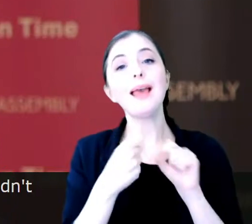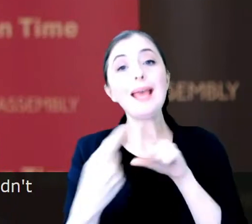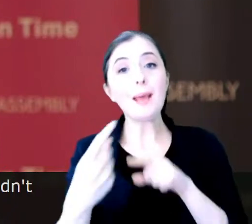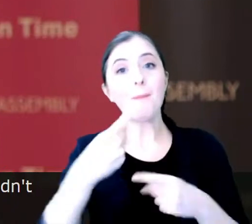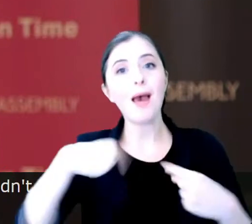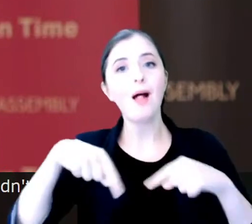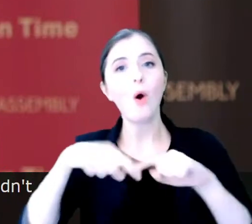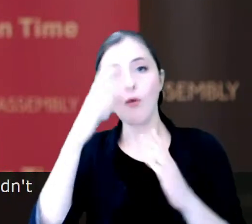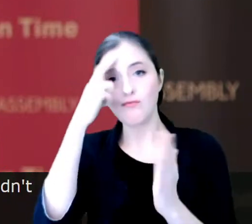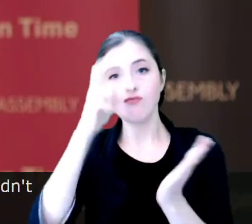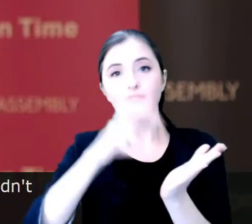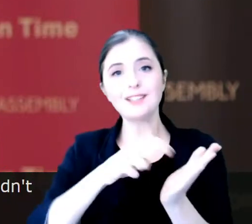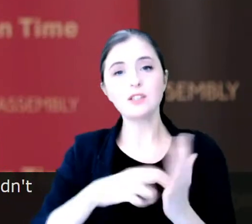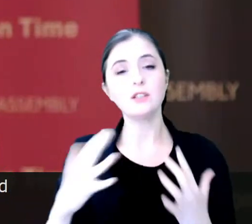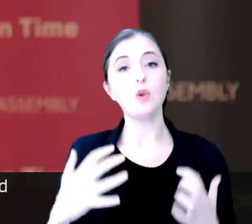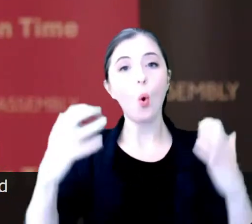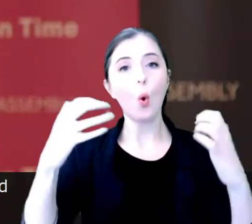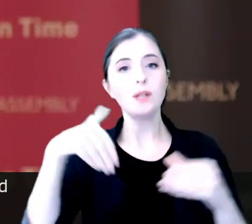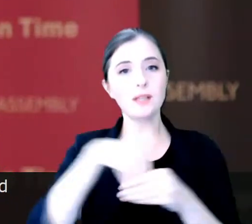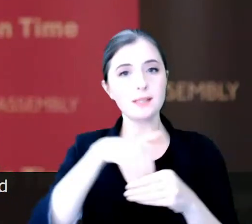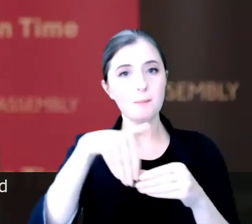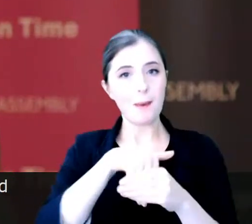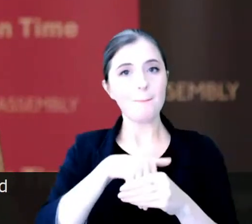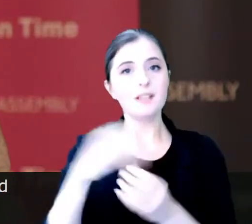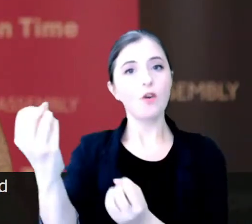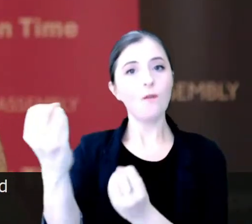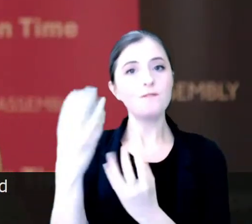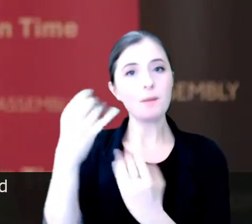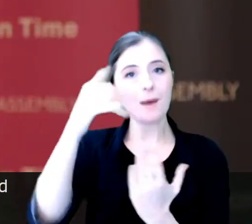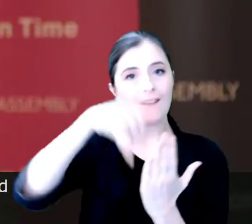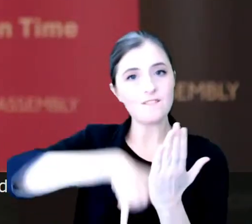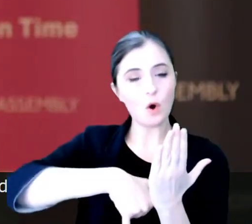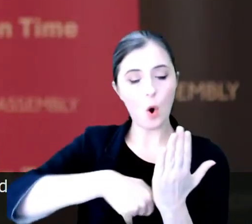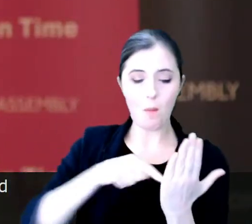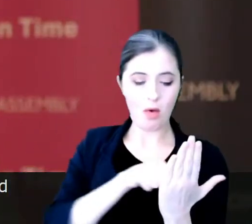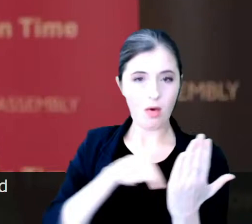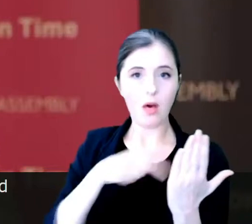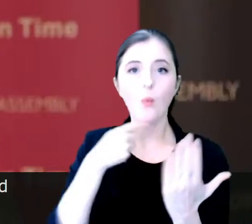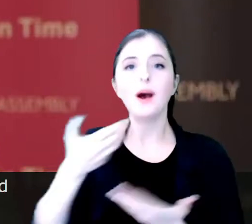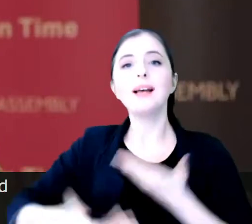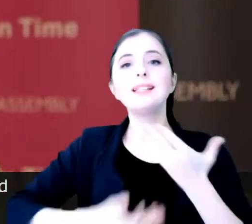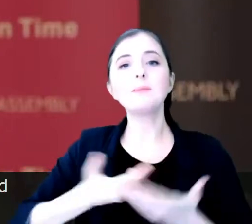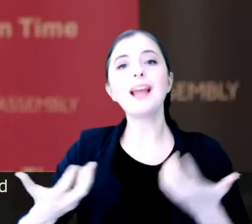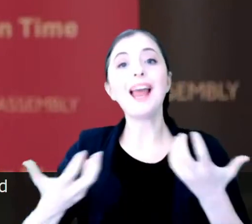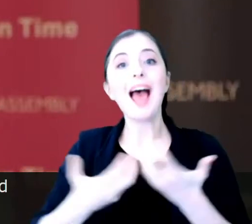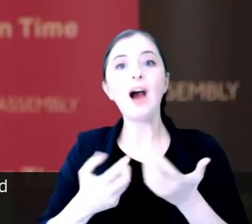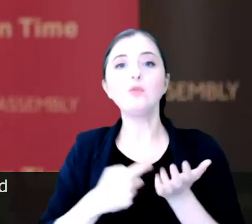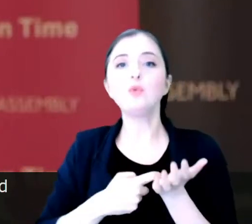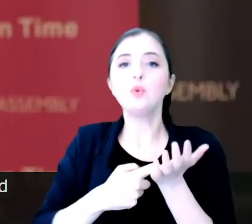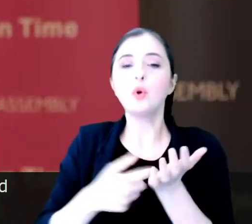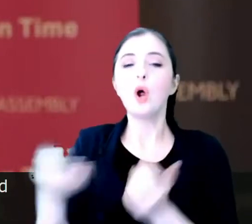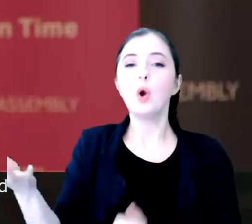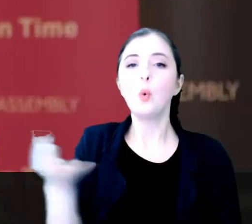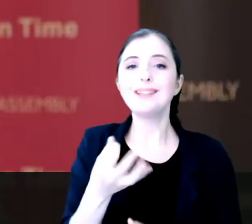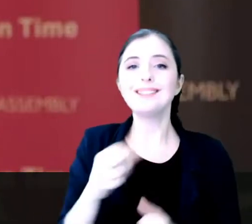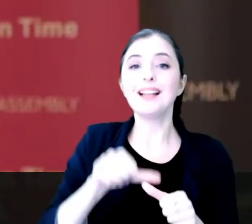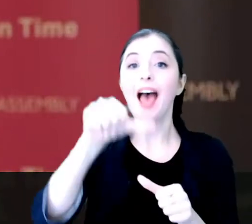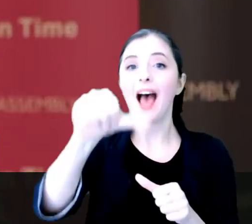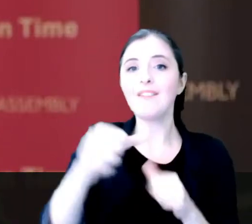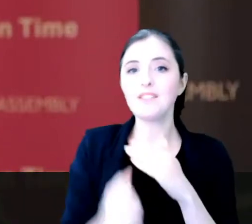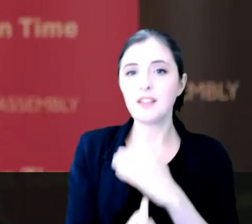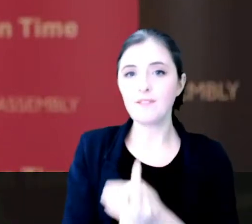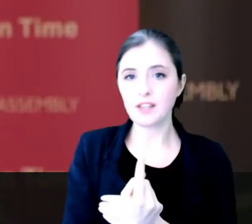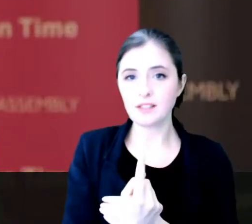explain how to submit your questions to get a reply after the event. So we now move on to air quality